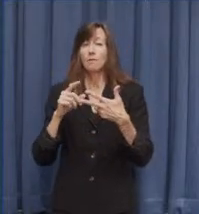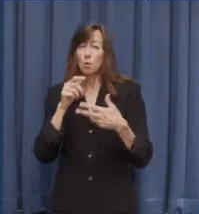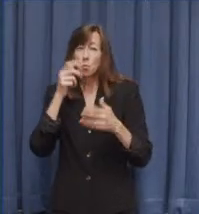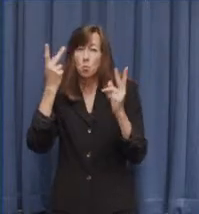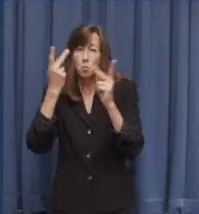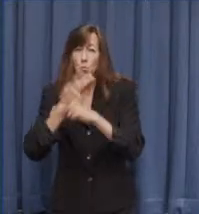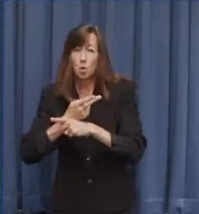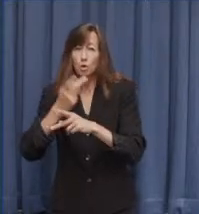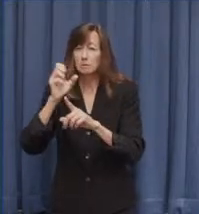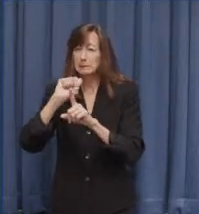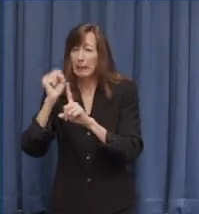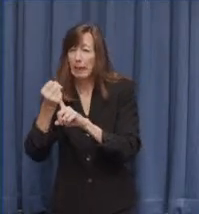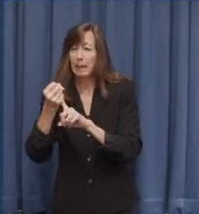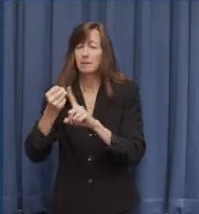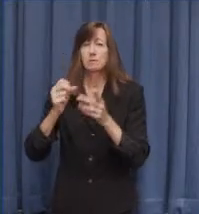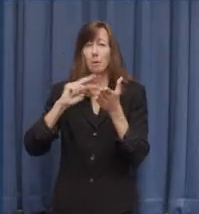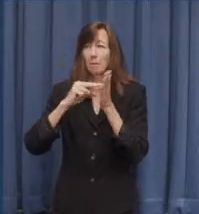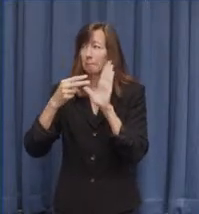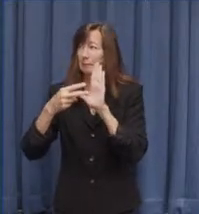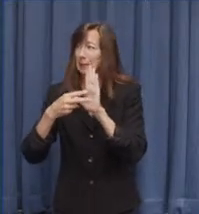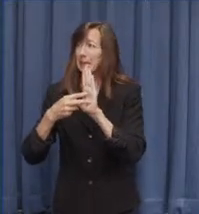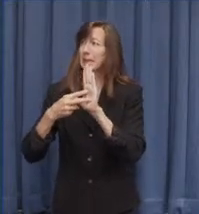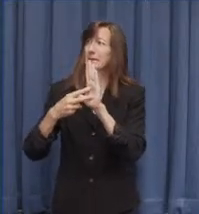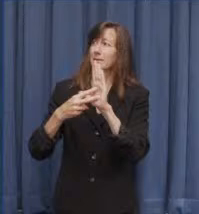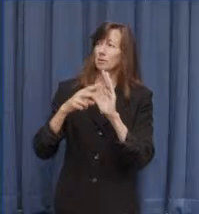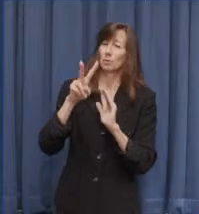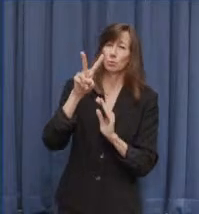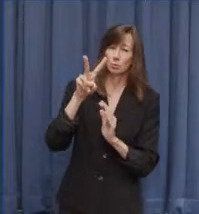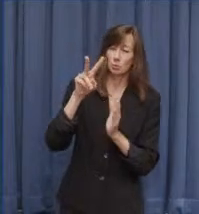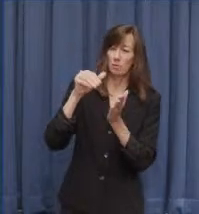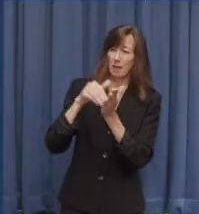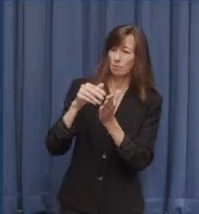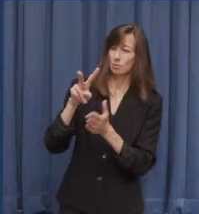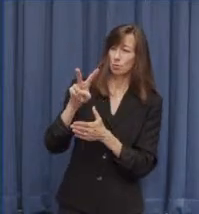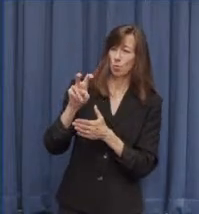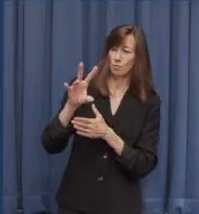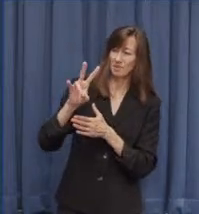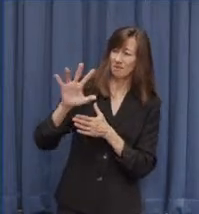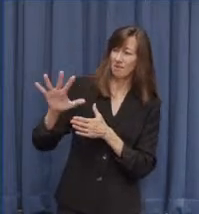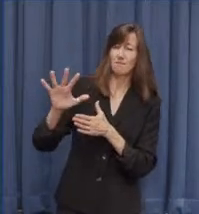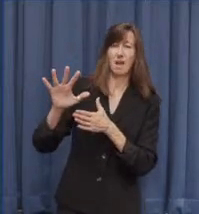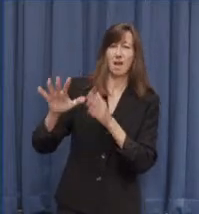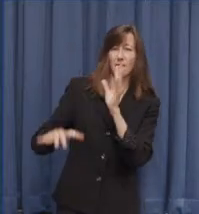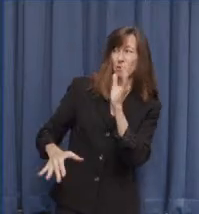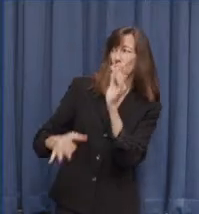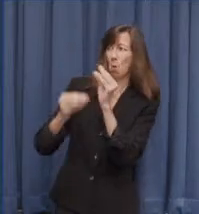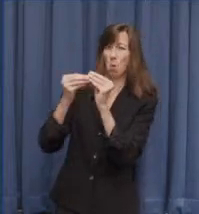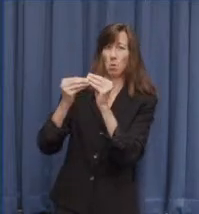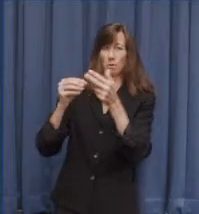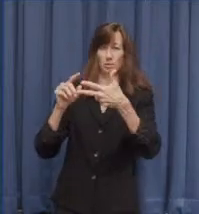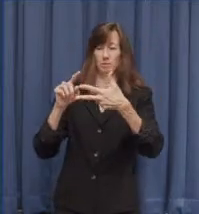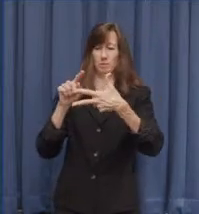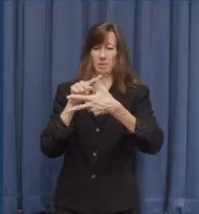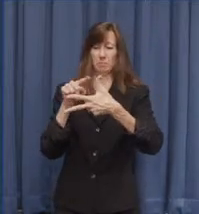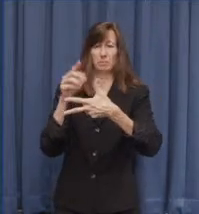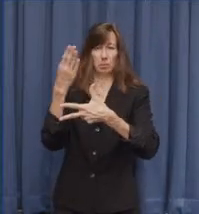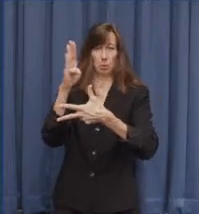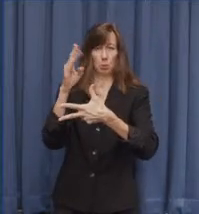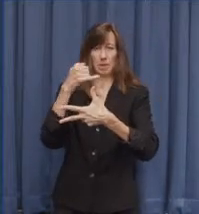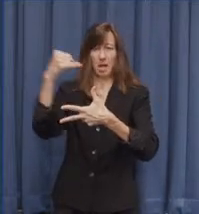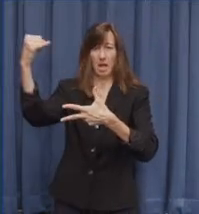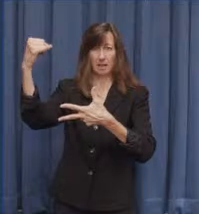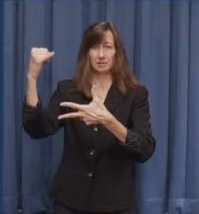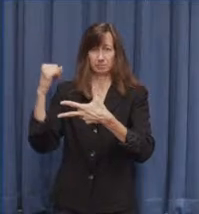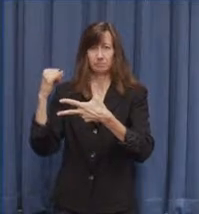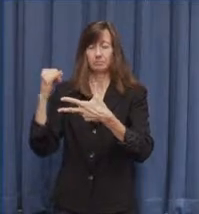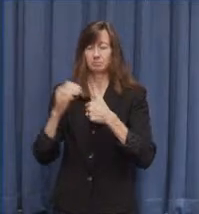about 2275 total positives. The very good news, I think, especially